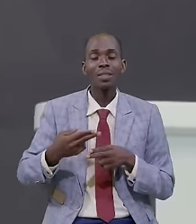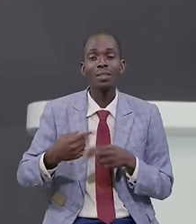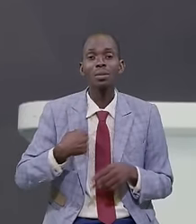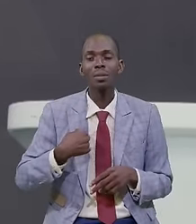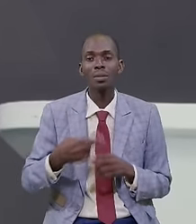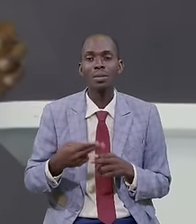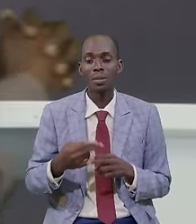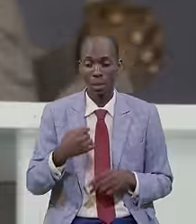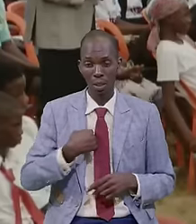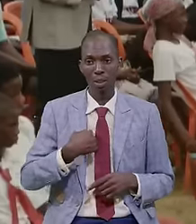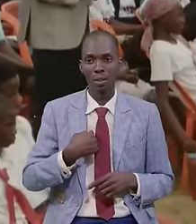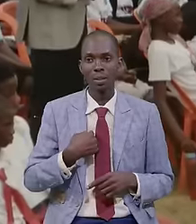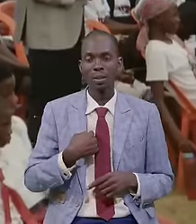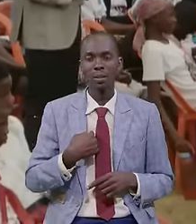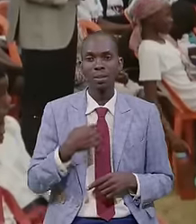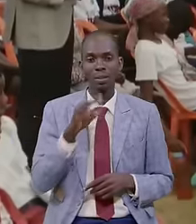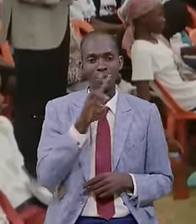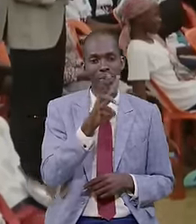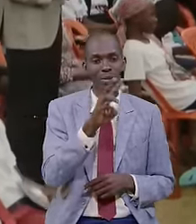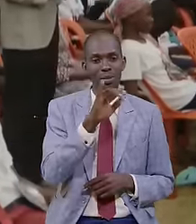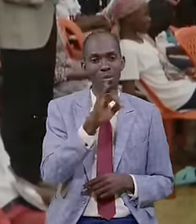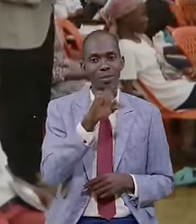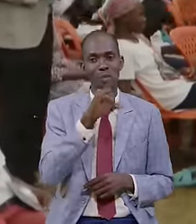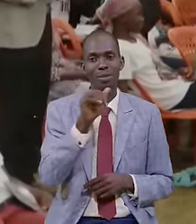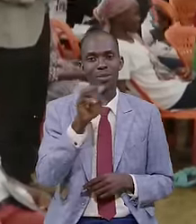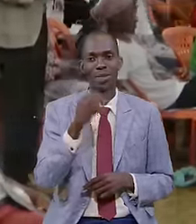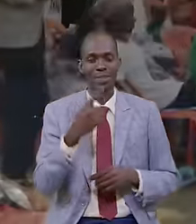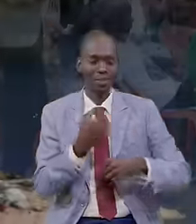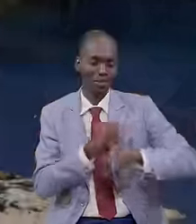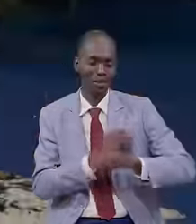I, William, the defender of the faith.